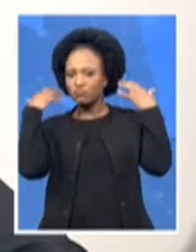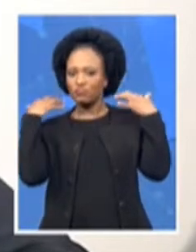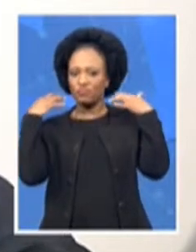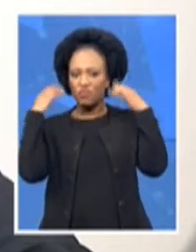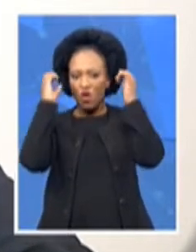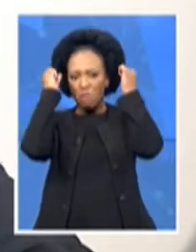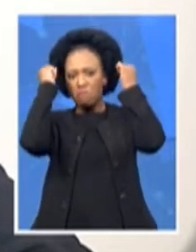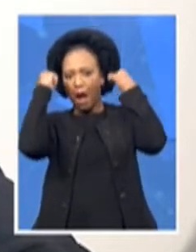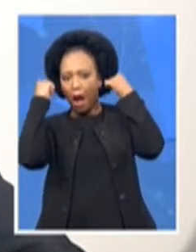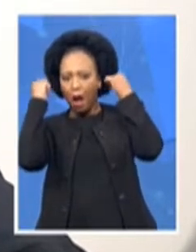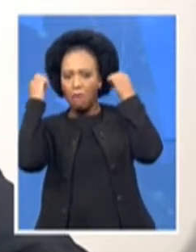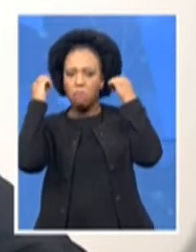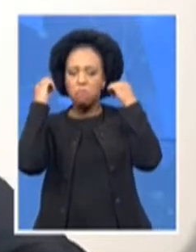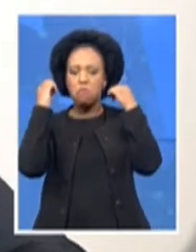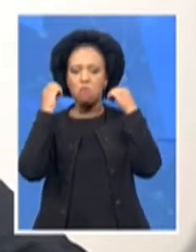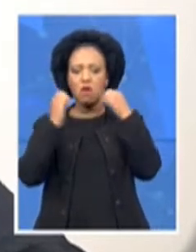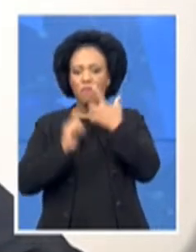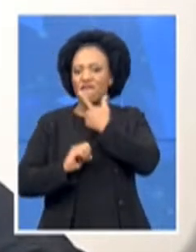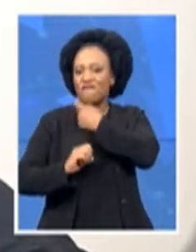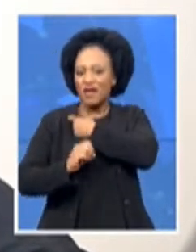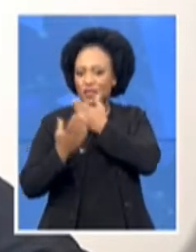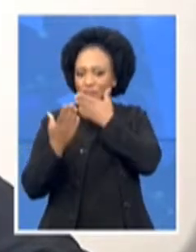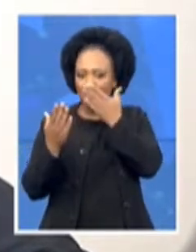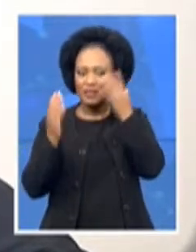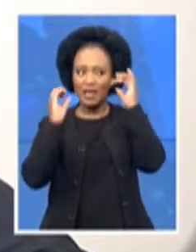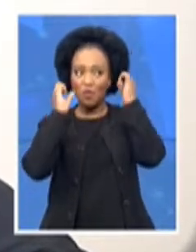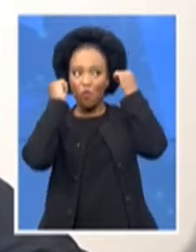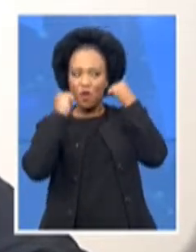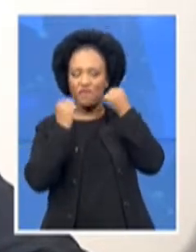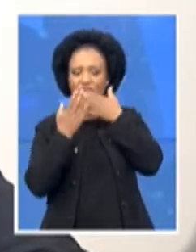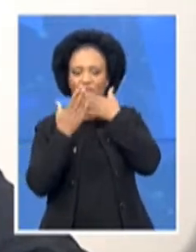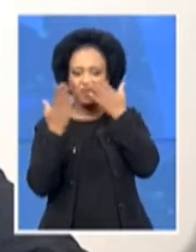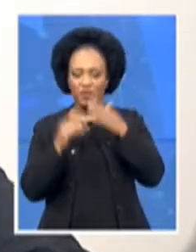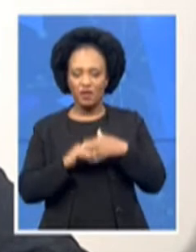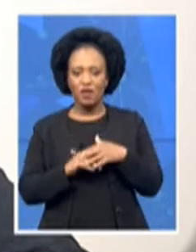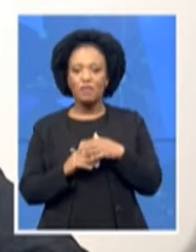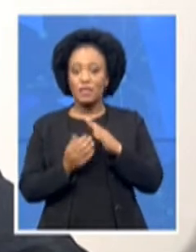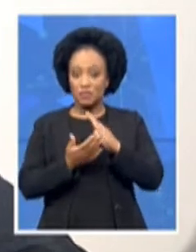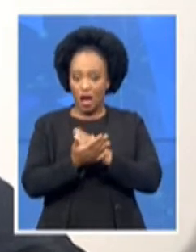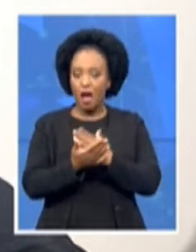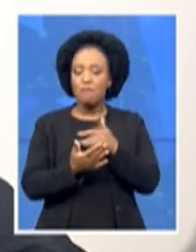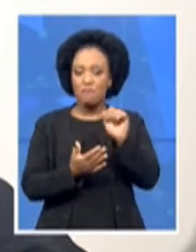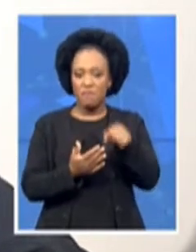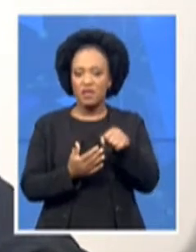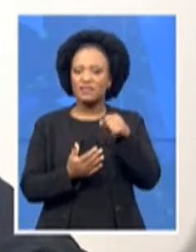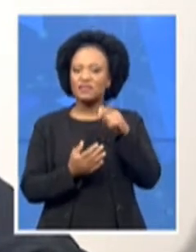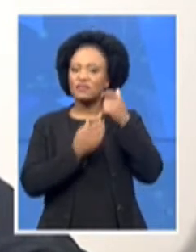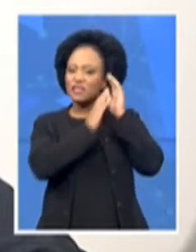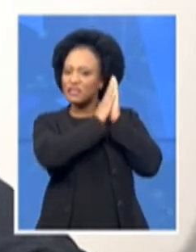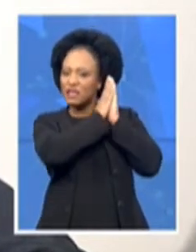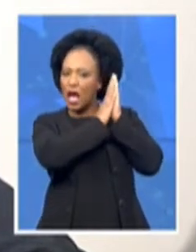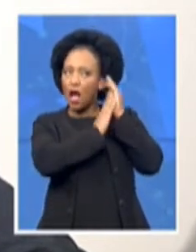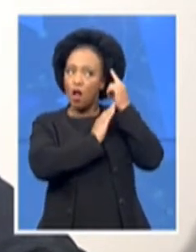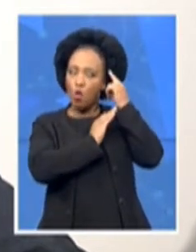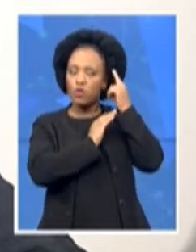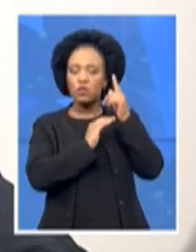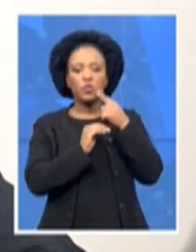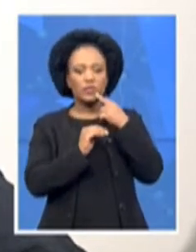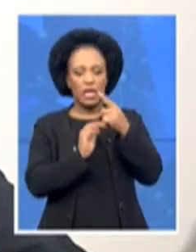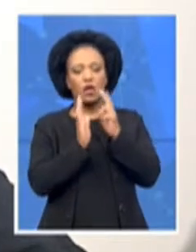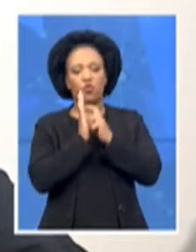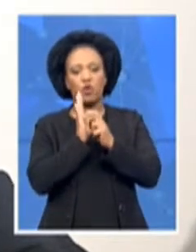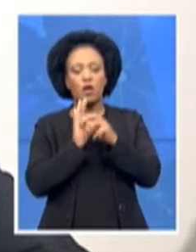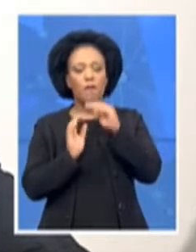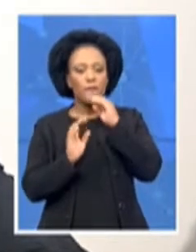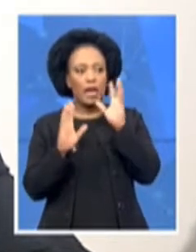weave. There will be some salons which will come with such regulations, but it will not be because it's a government rule. That